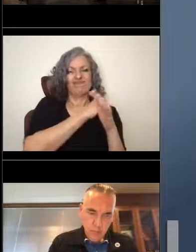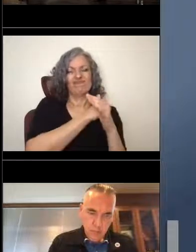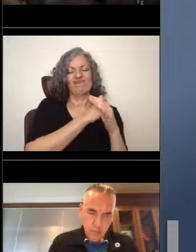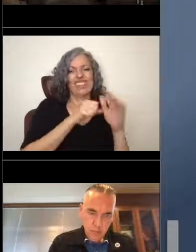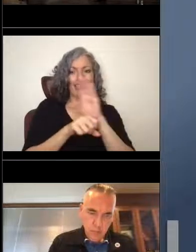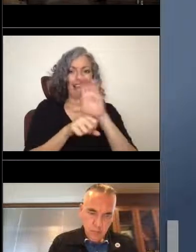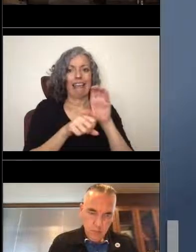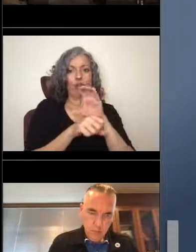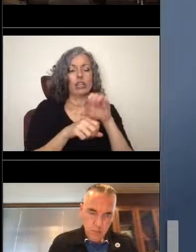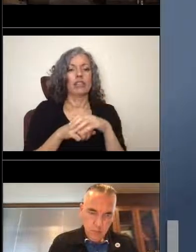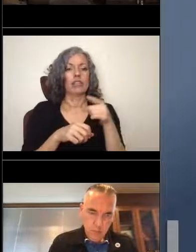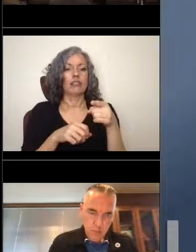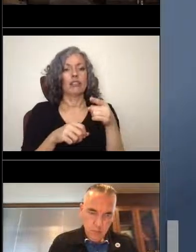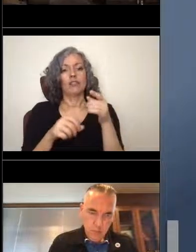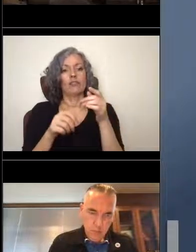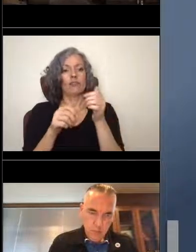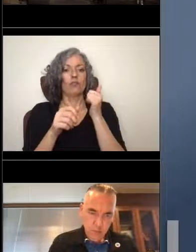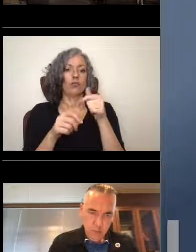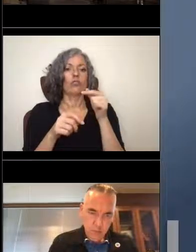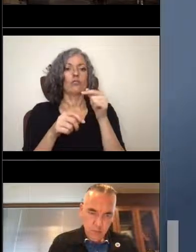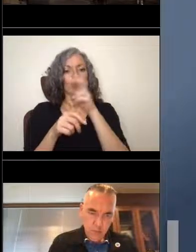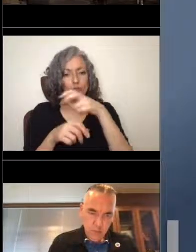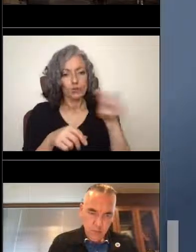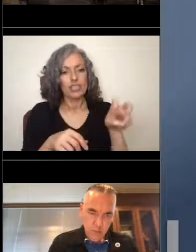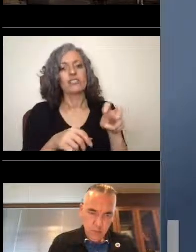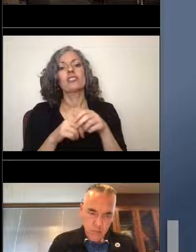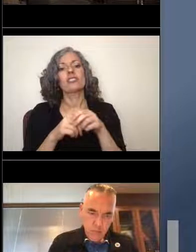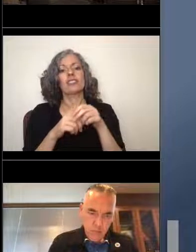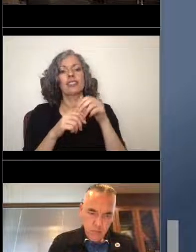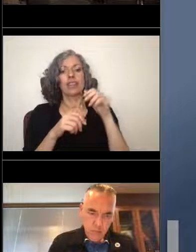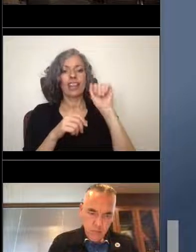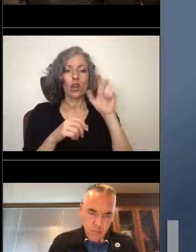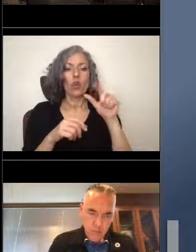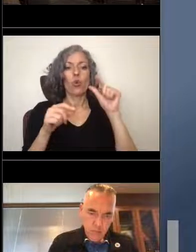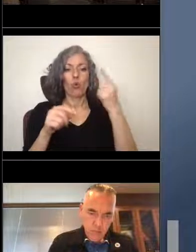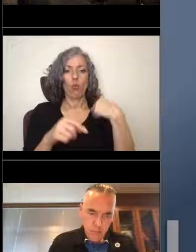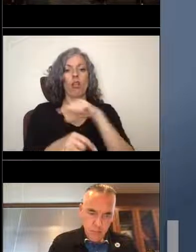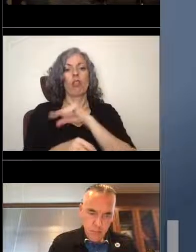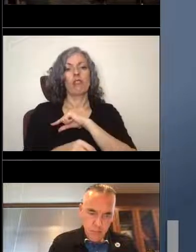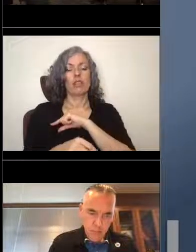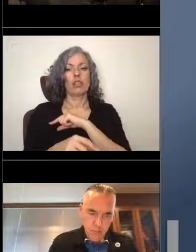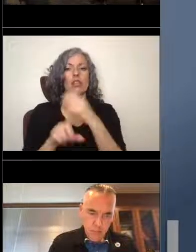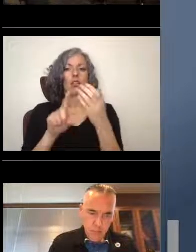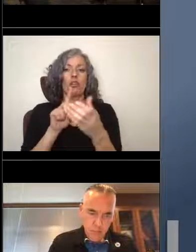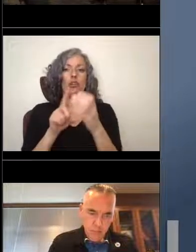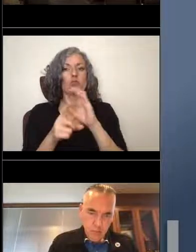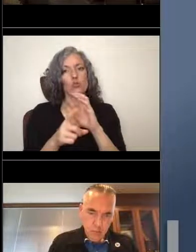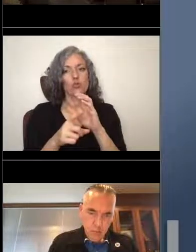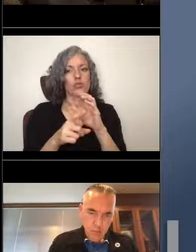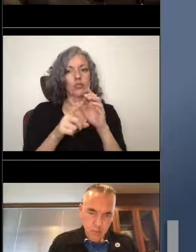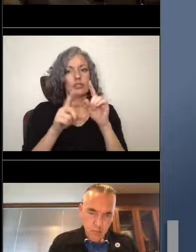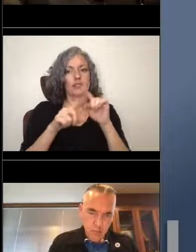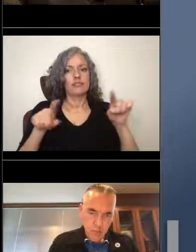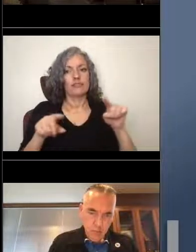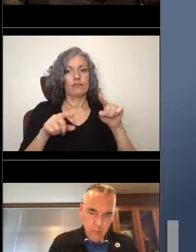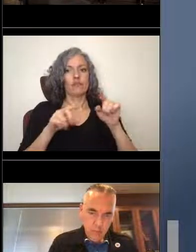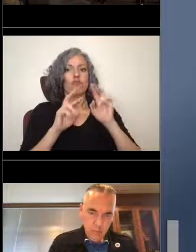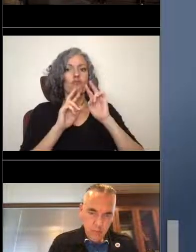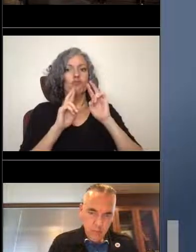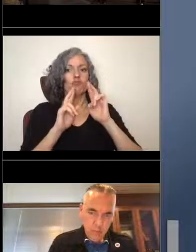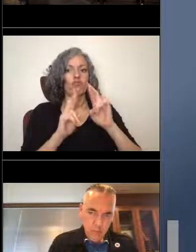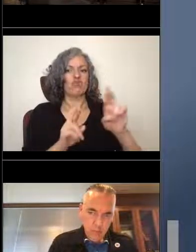related to traffic and transportation, air quality, and cultural and paleontological resources would be